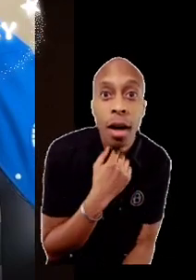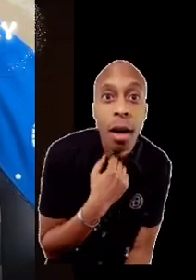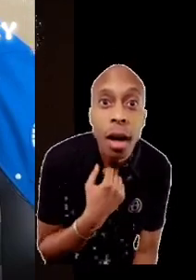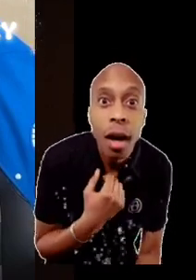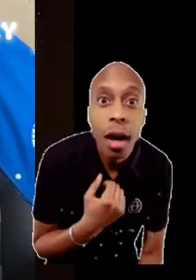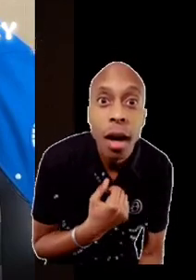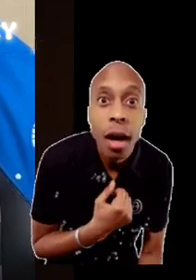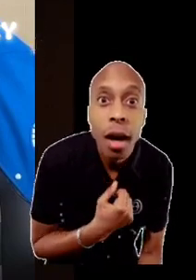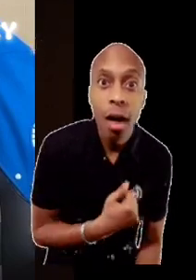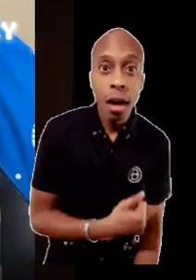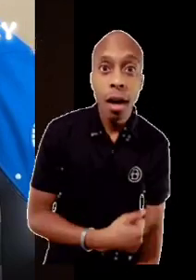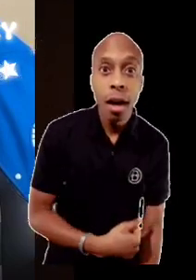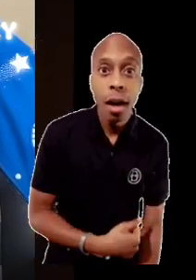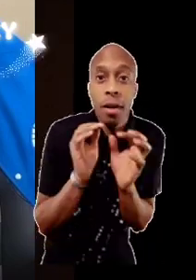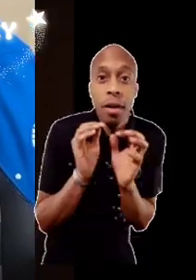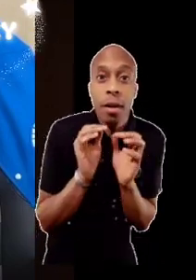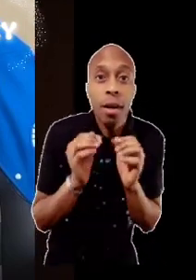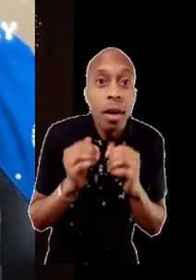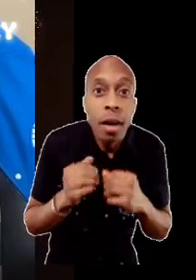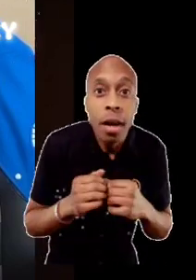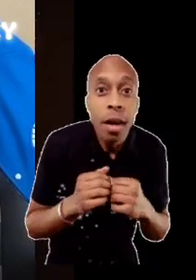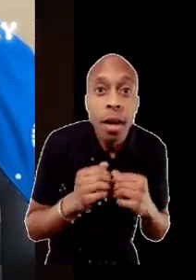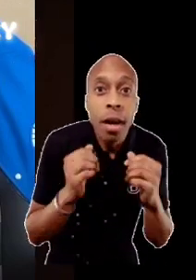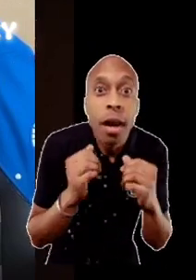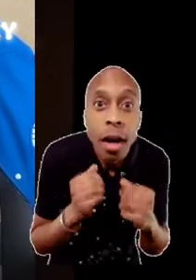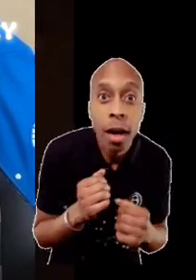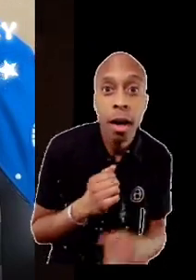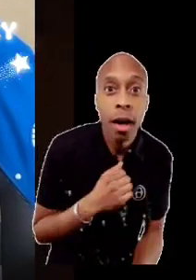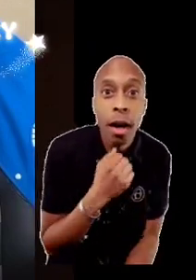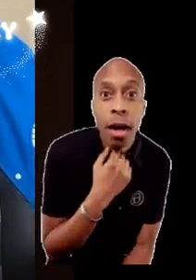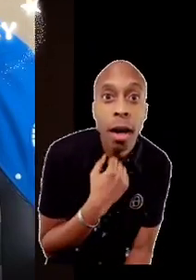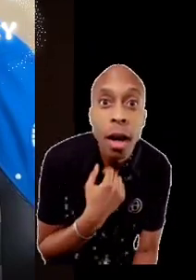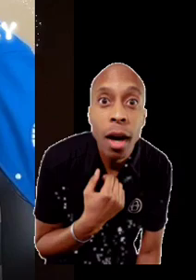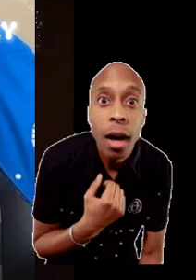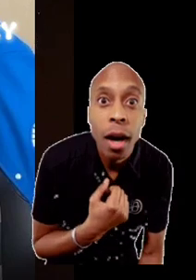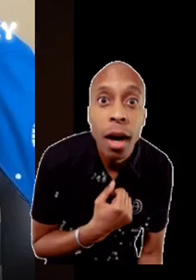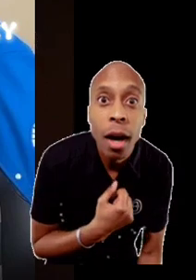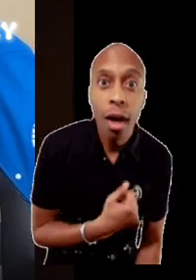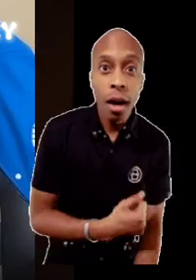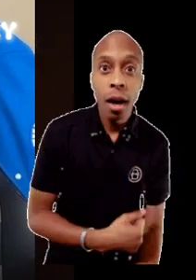respectful. I put sugar on my tongue. Oh.